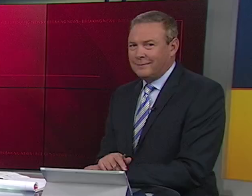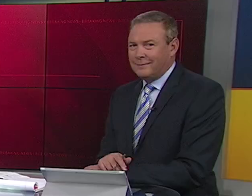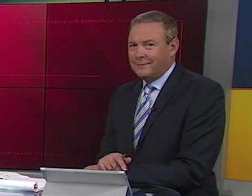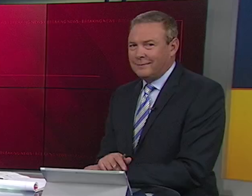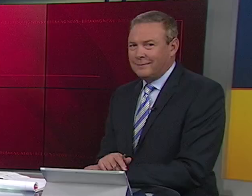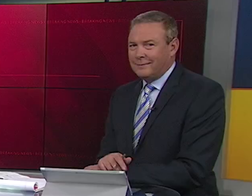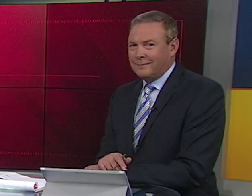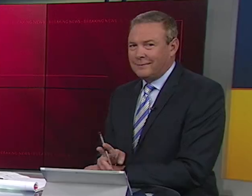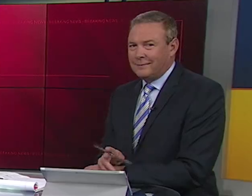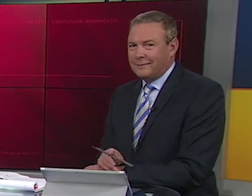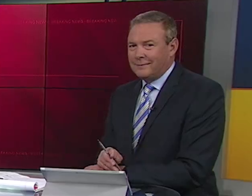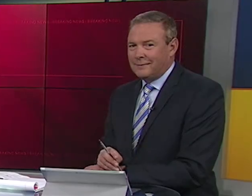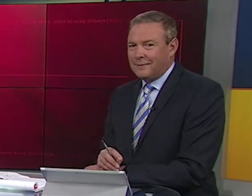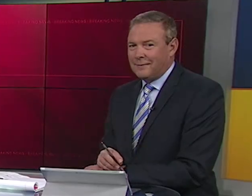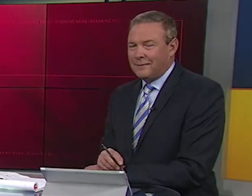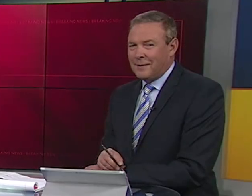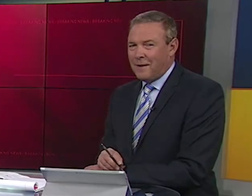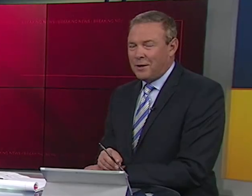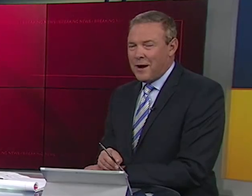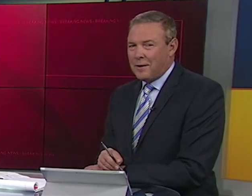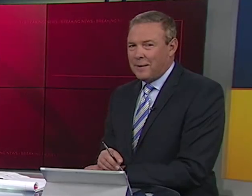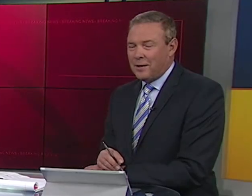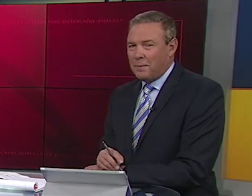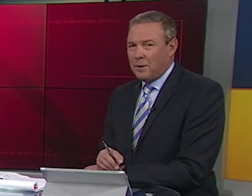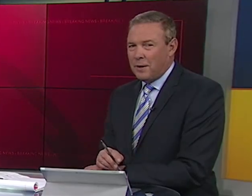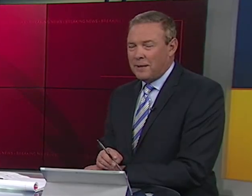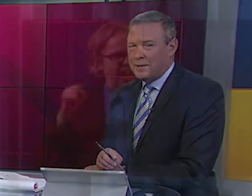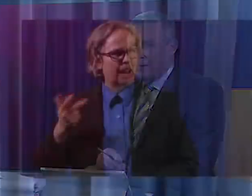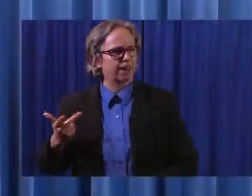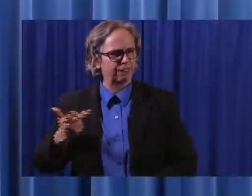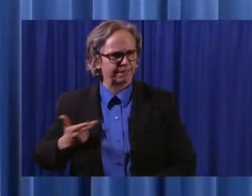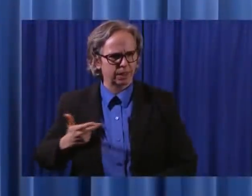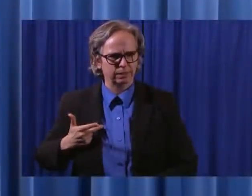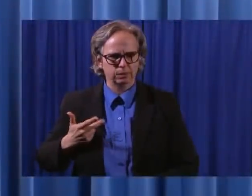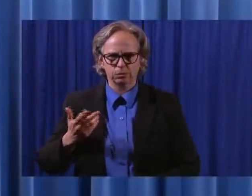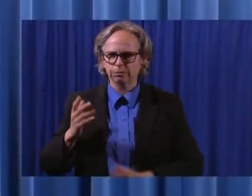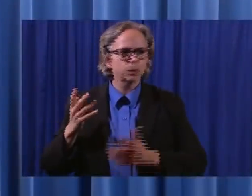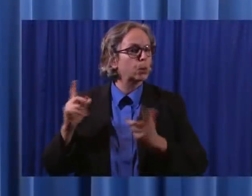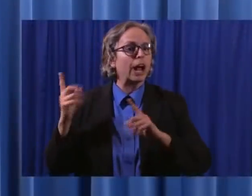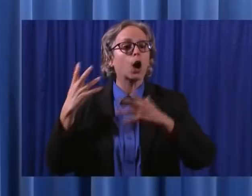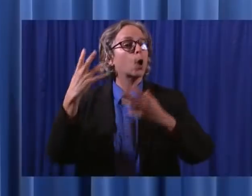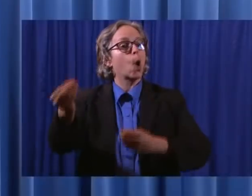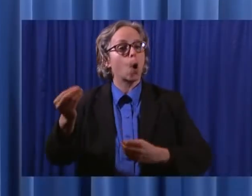Governor Houston. Confirmed cases there. Governor now coming to the podium. Let's sit there.